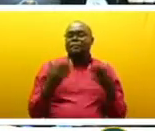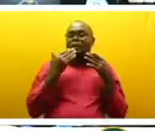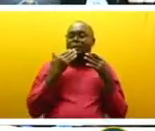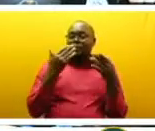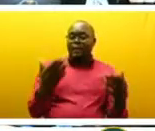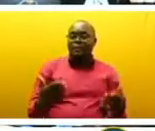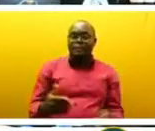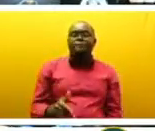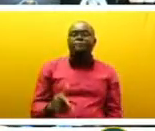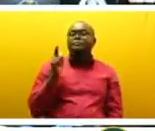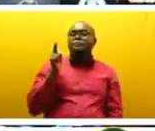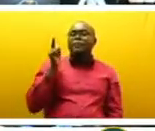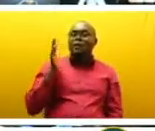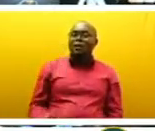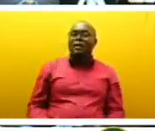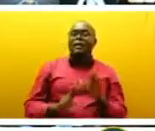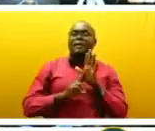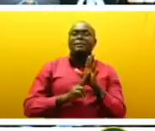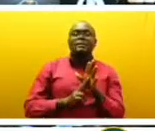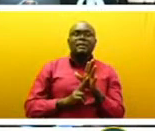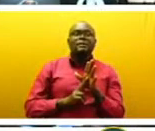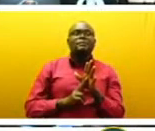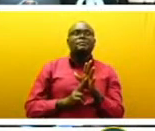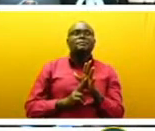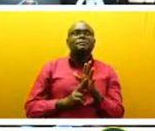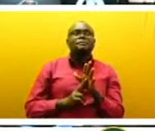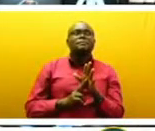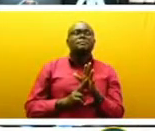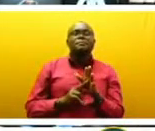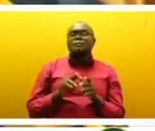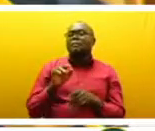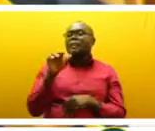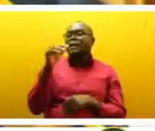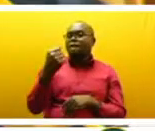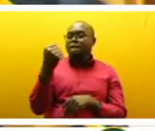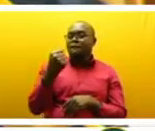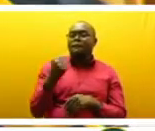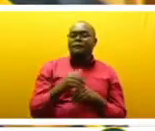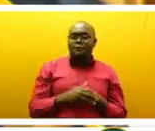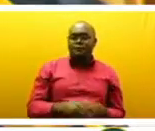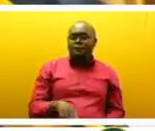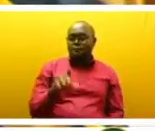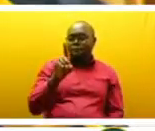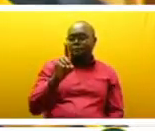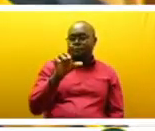Counsel representing the 5th petitioner, David Kariuki-Ngare.